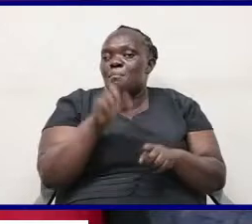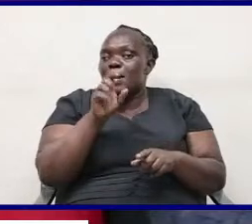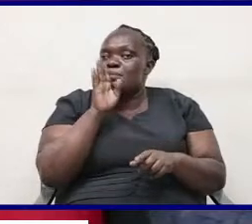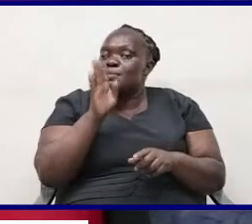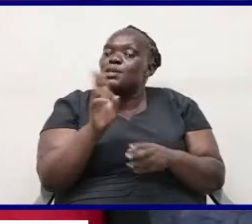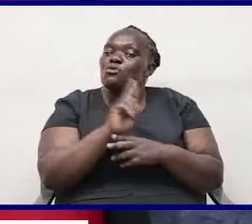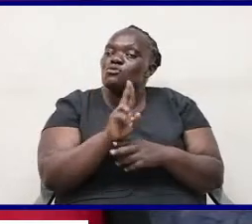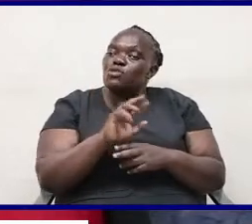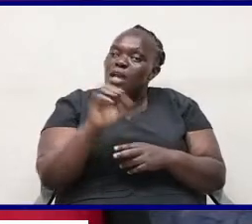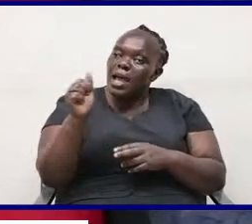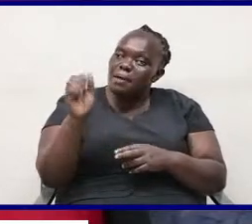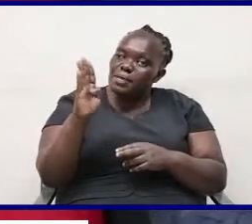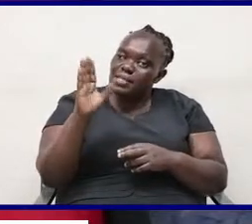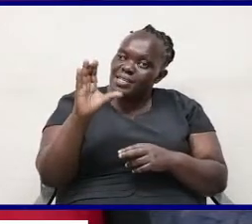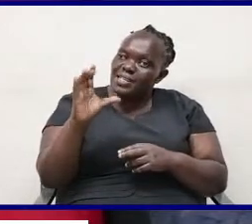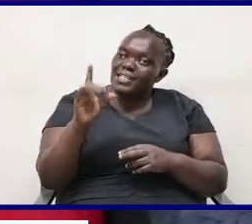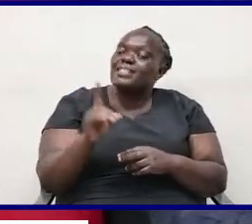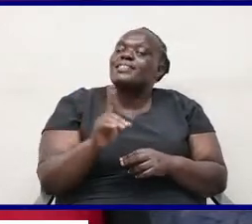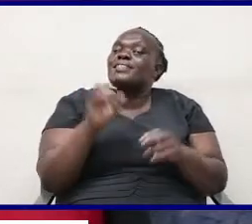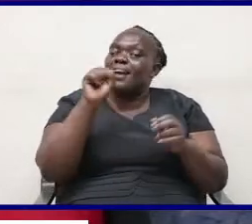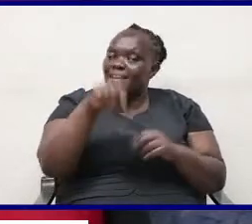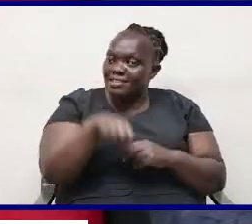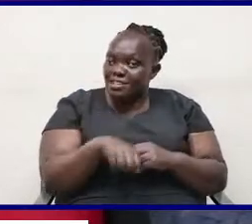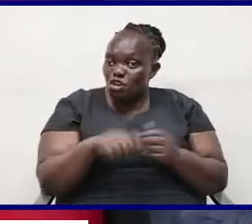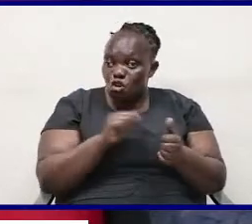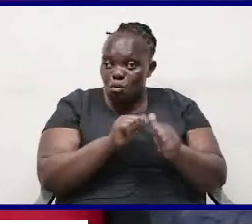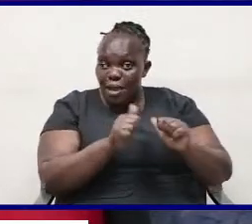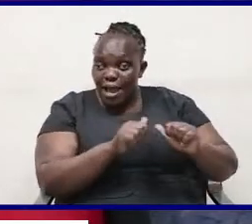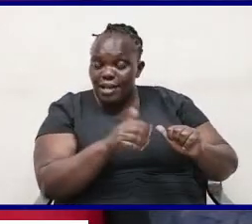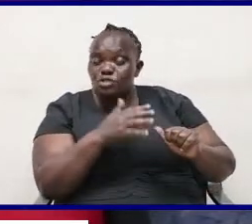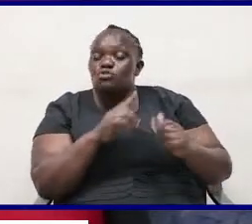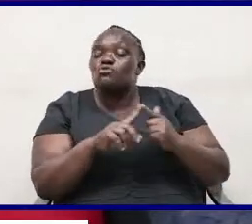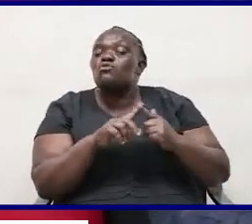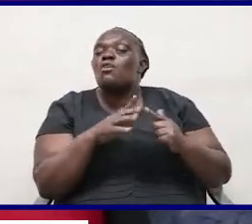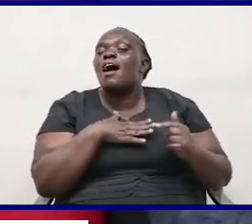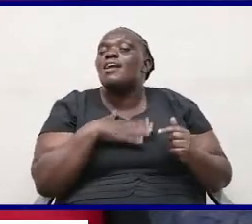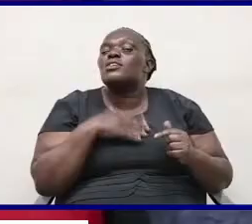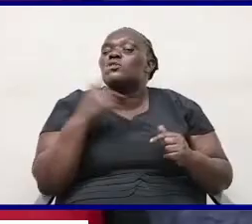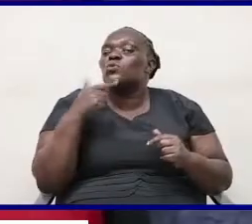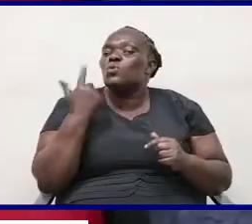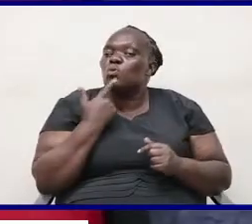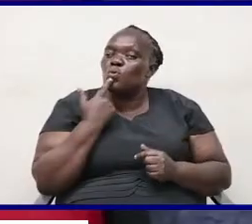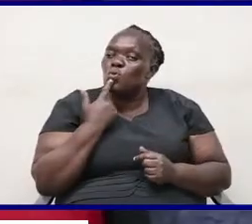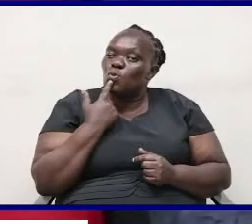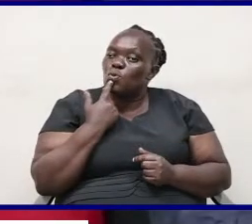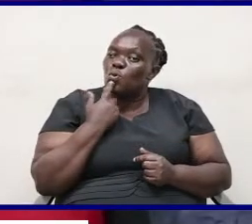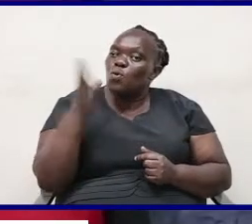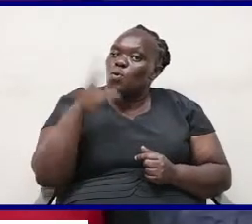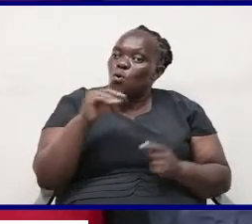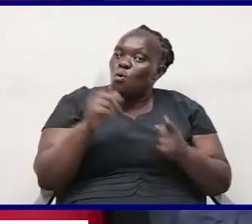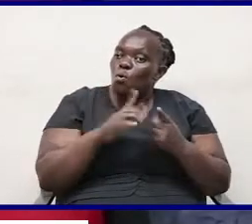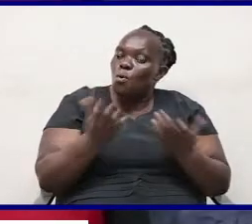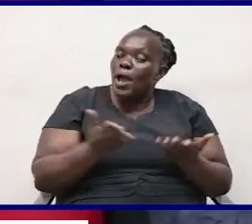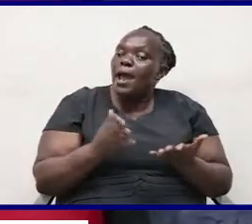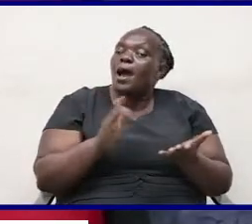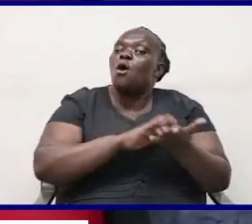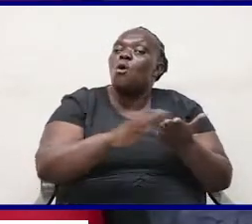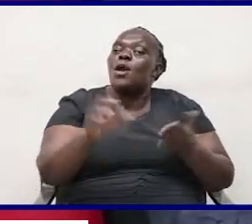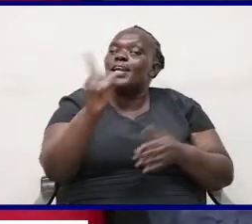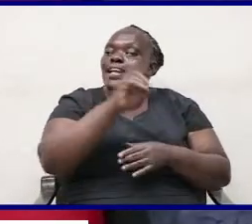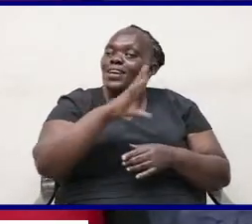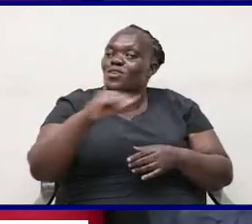to be used for A, B, C, D, E. Yeah. Yeah. Compared to us who were maybe Sisi tulizoea tukienda kama ni holi tunaenda nyumbani.